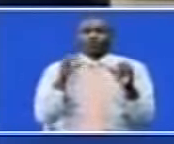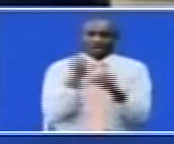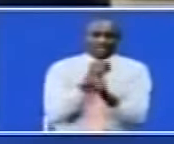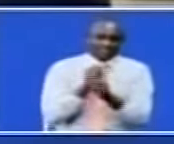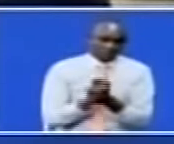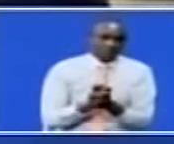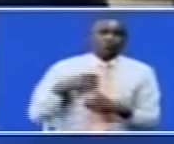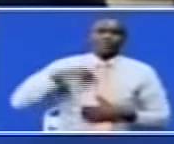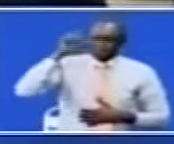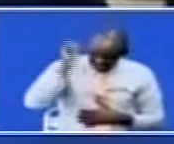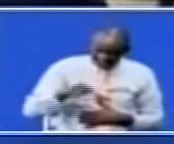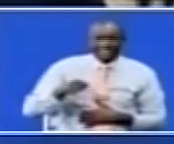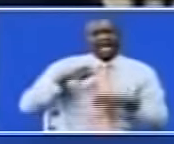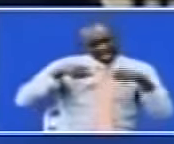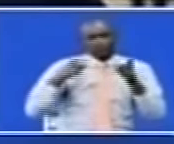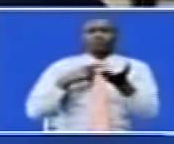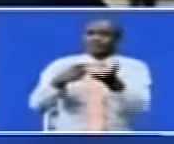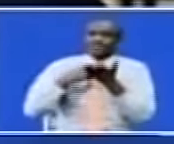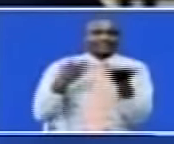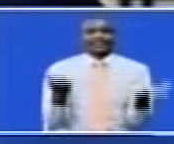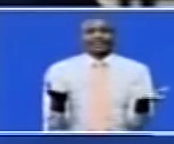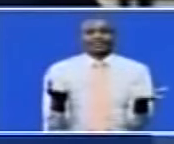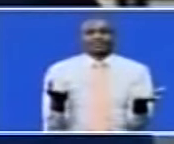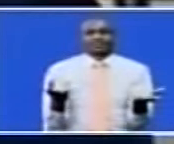allowed to engage in dialogue